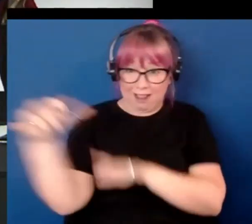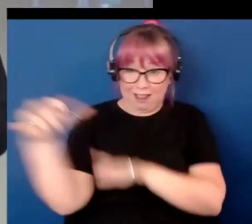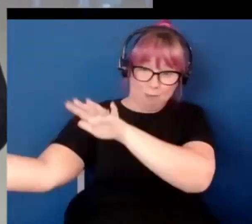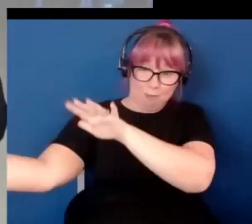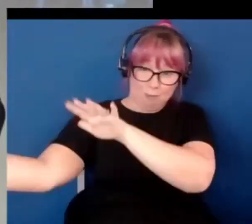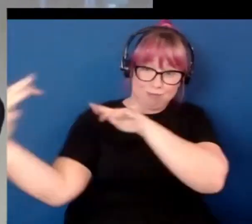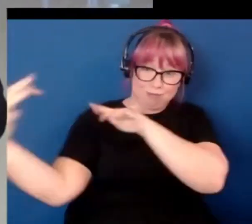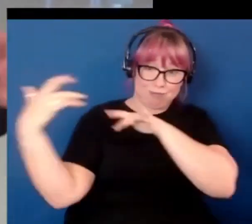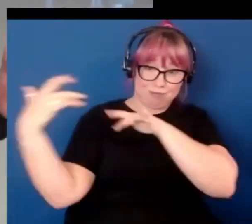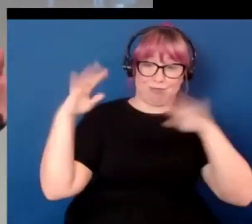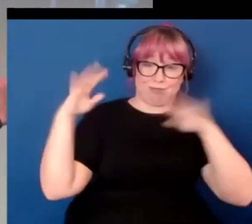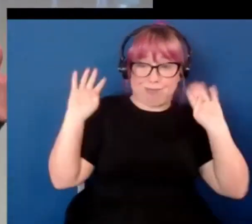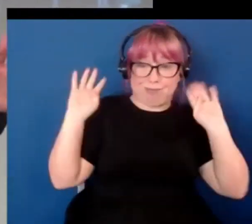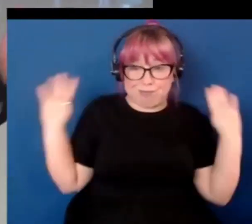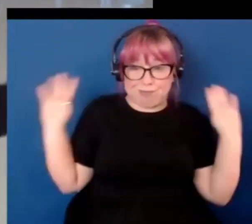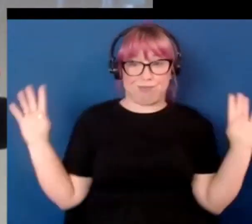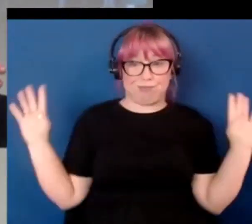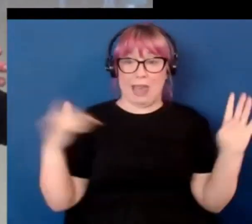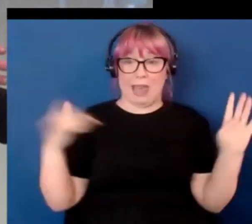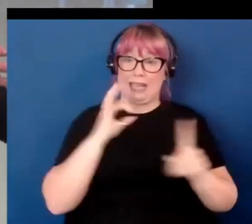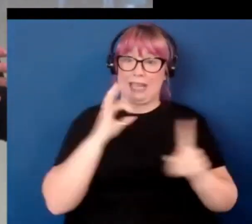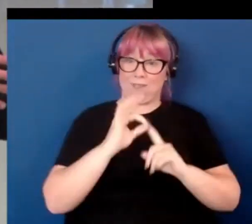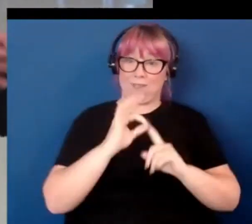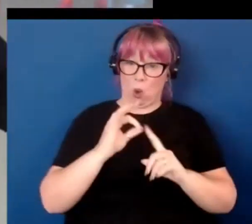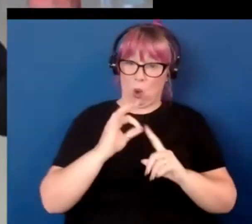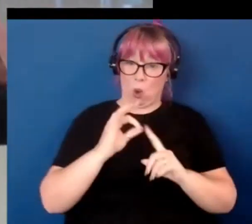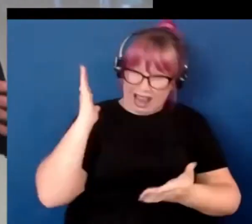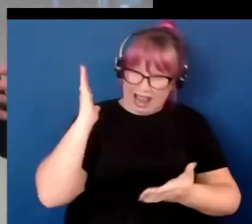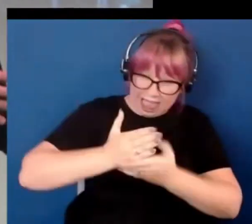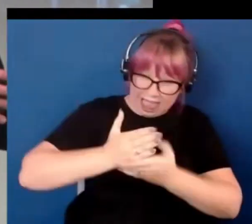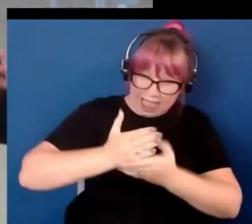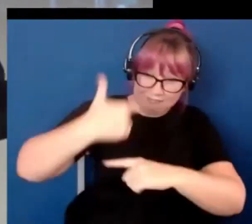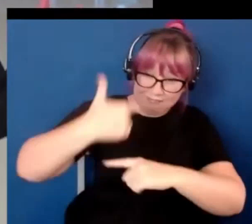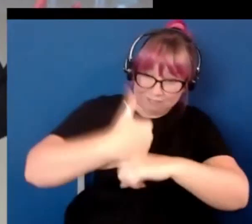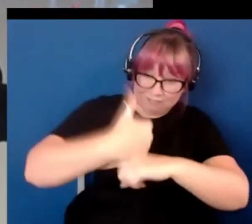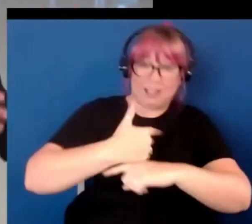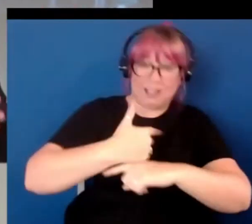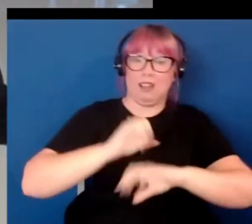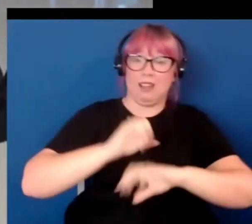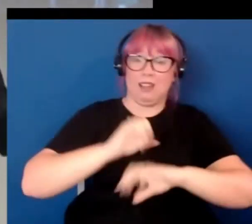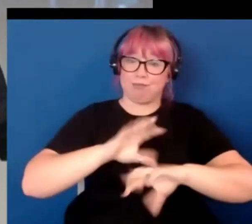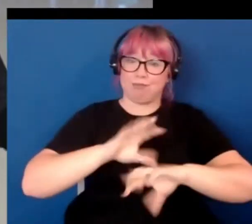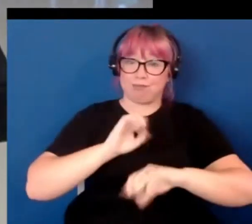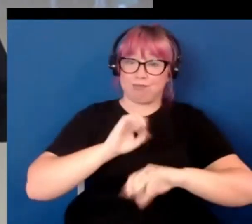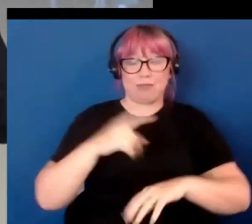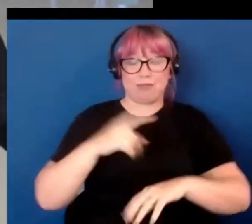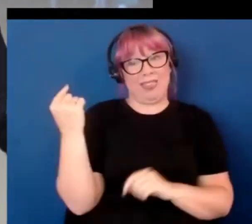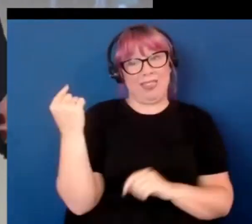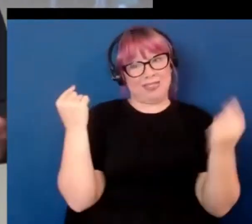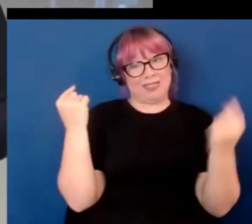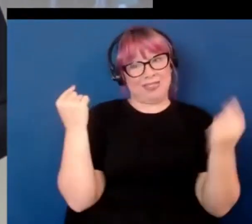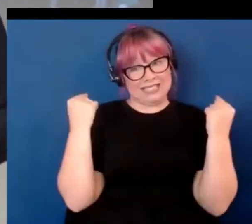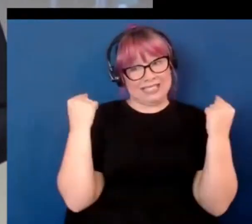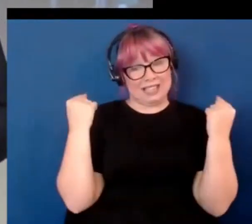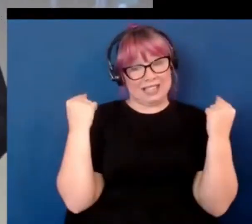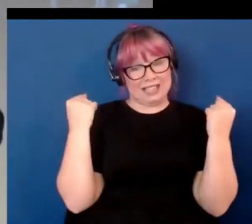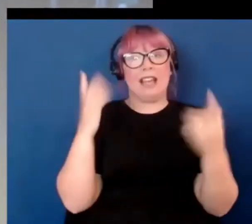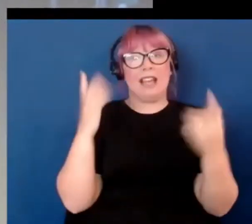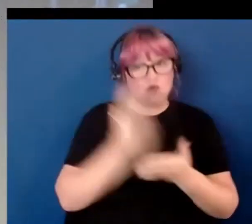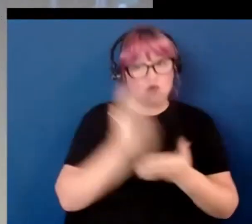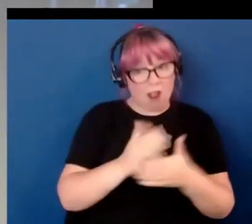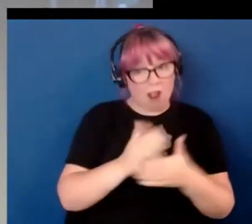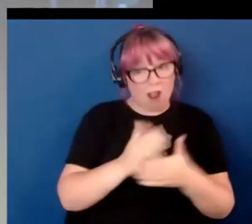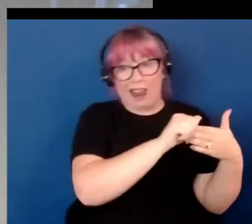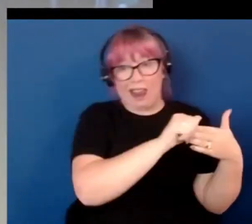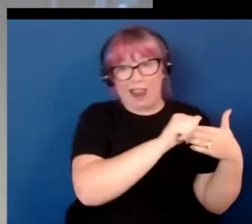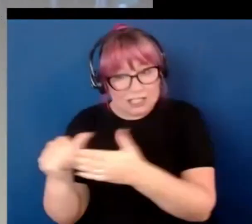primetime TV, I was able to turn around and point to them and say, "This is what real leadership looks like. Listen to what